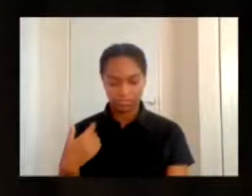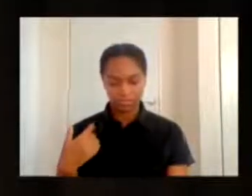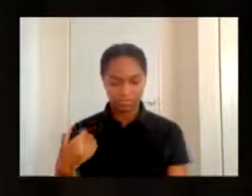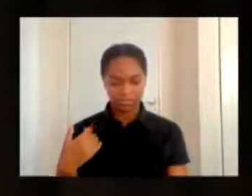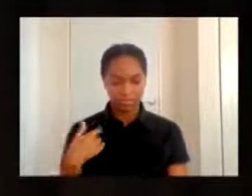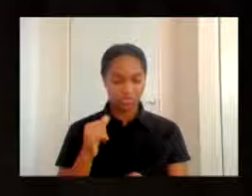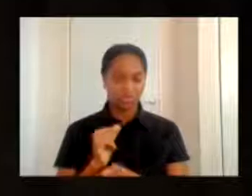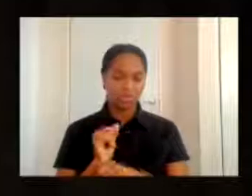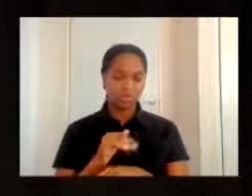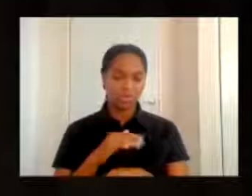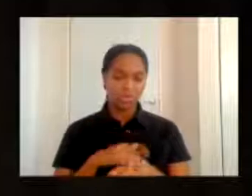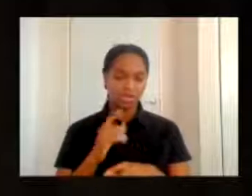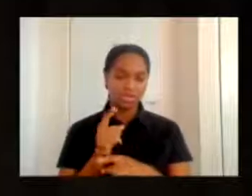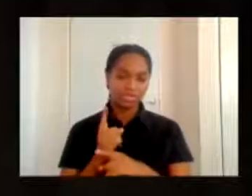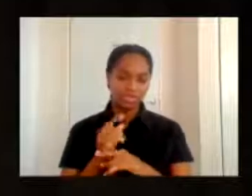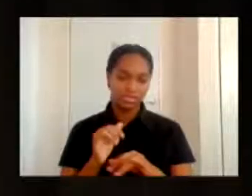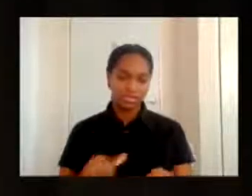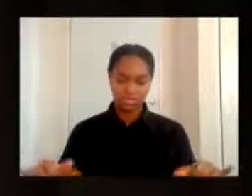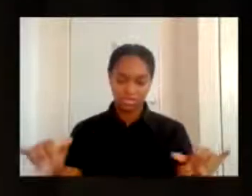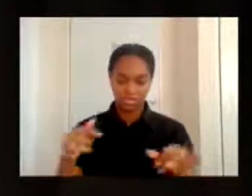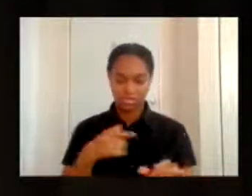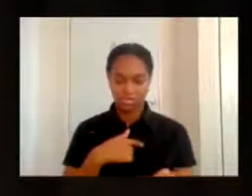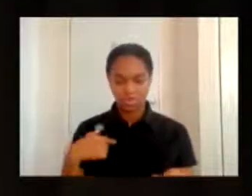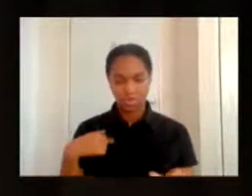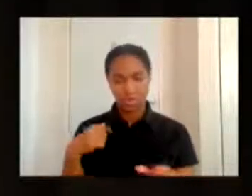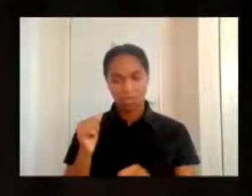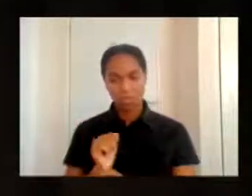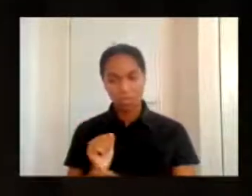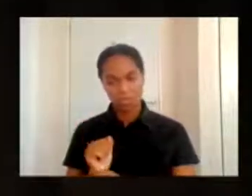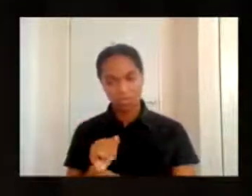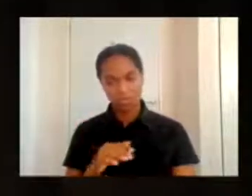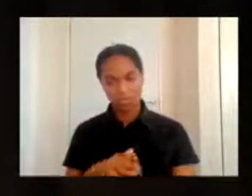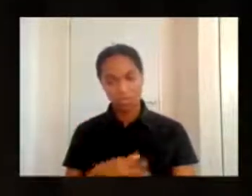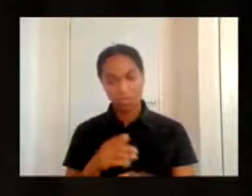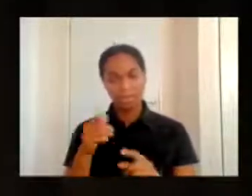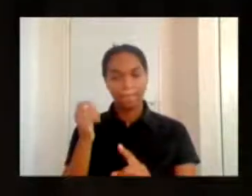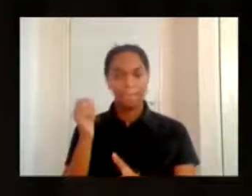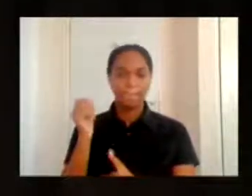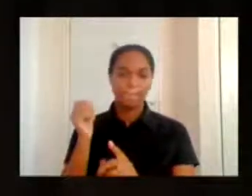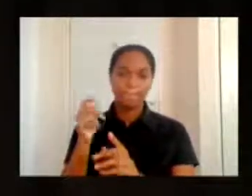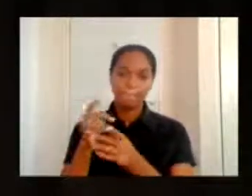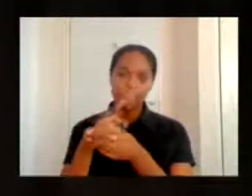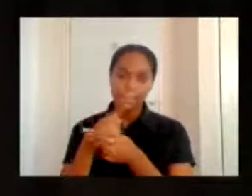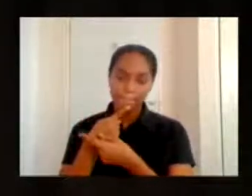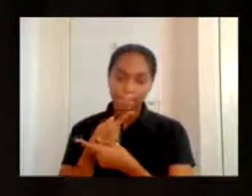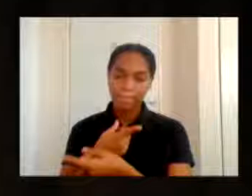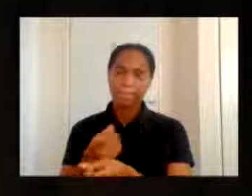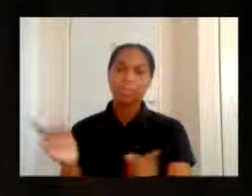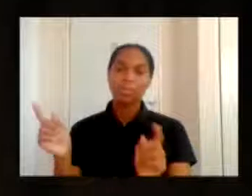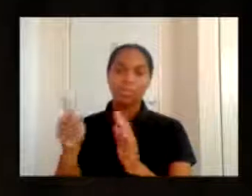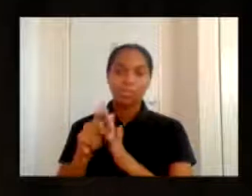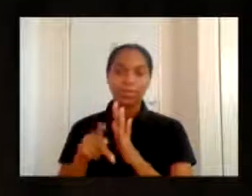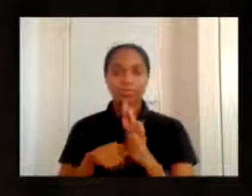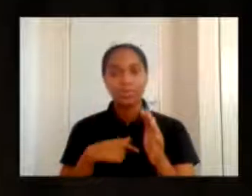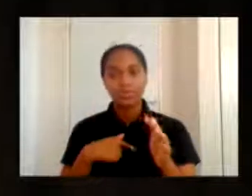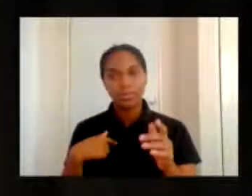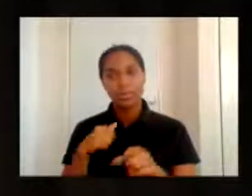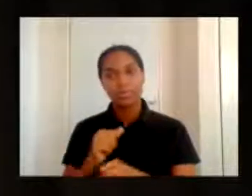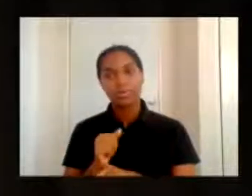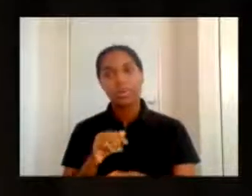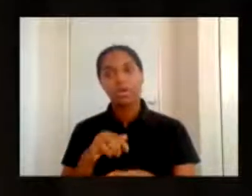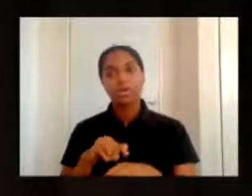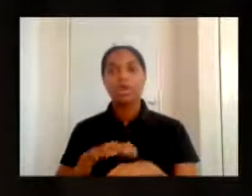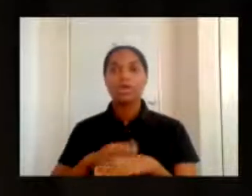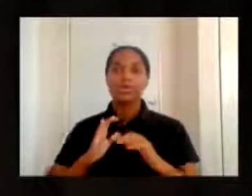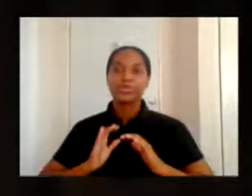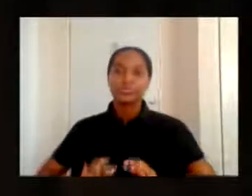the standard, we have worked on public policy, we have worked on consumer